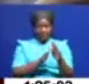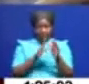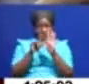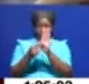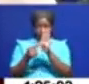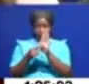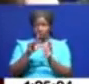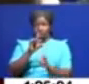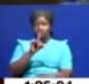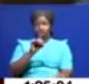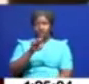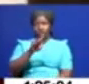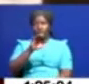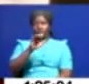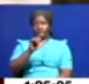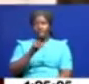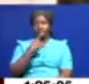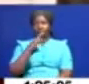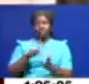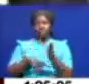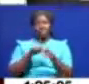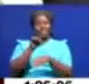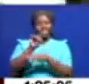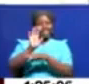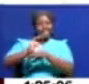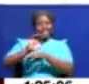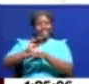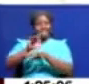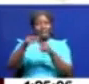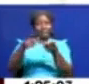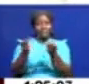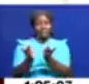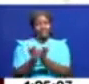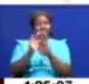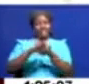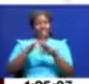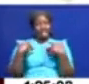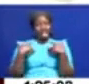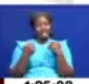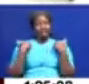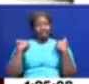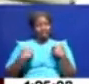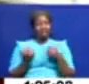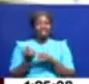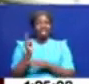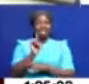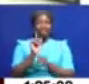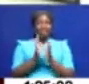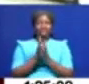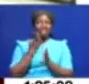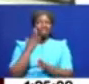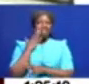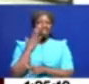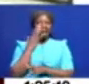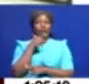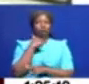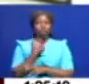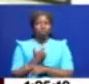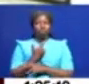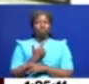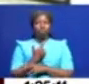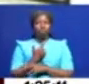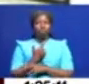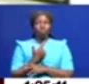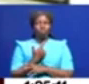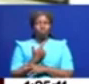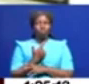and church is a sanctuary, a place of healing. Mimi nilikuja hapa na mama mzazi, alikuwa hajiwezi kabisa,